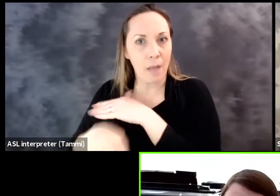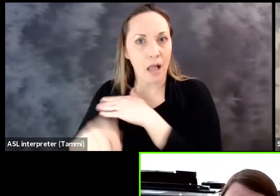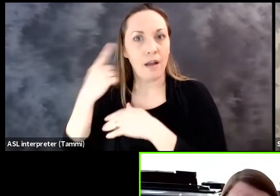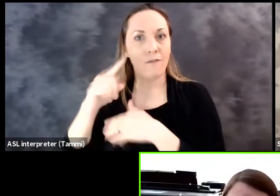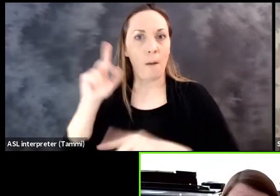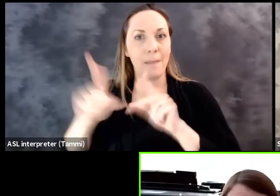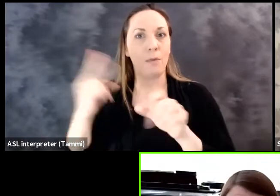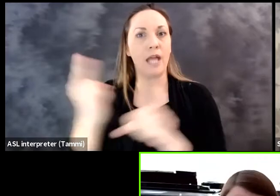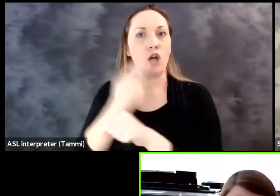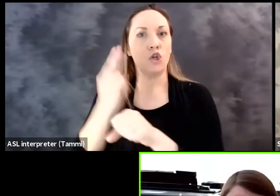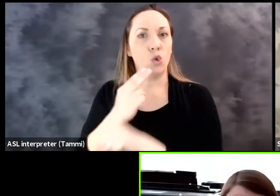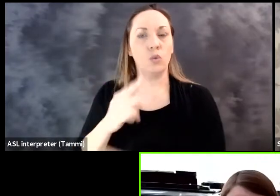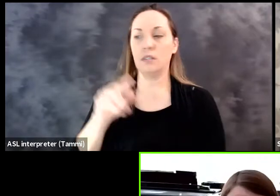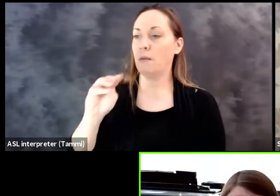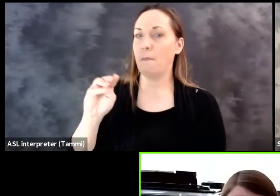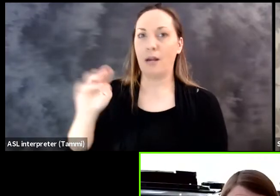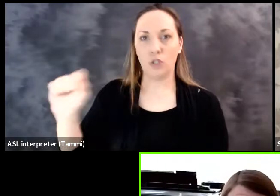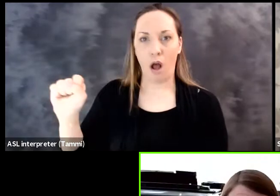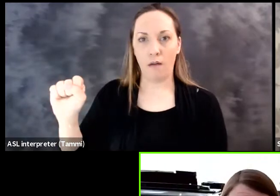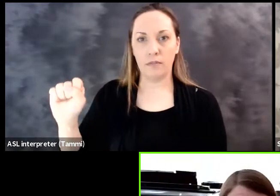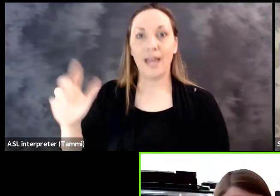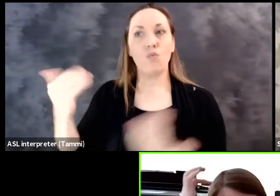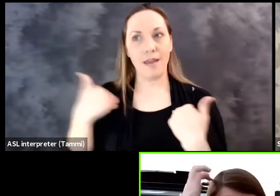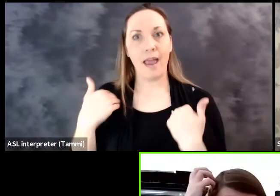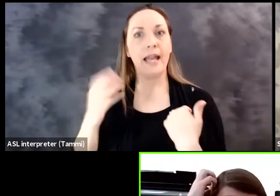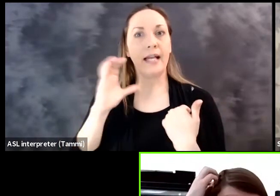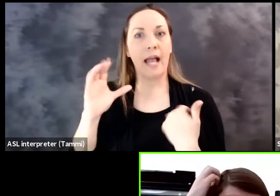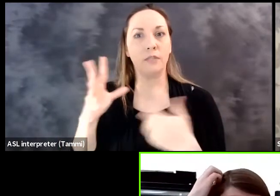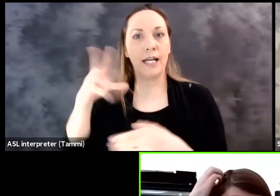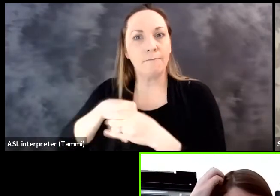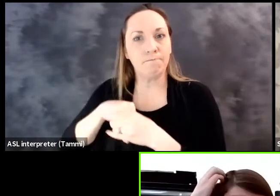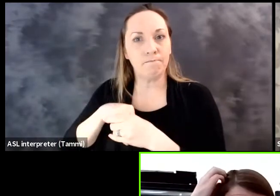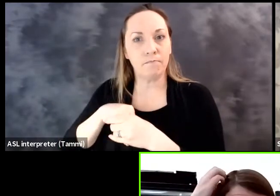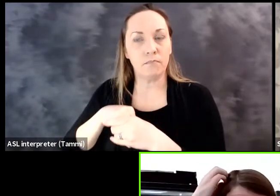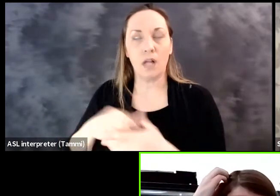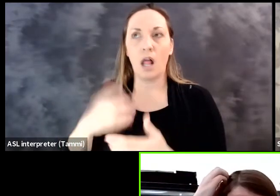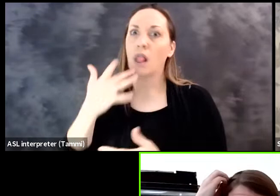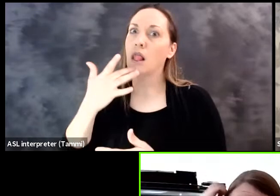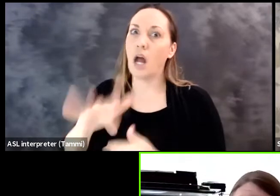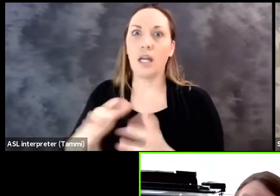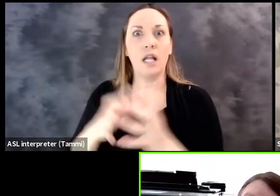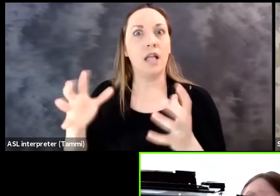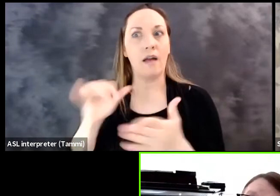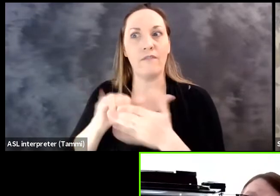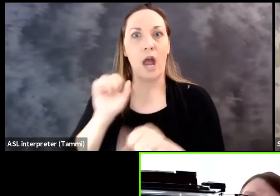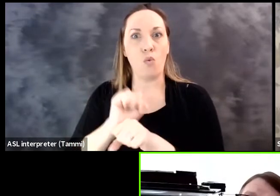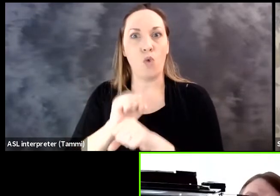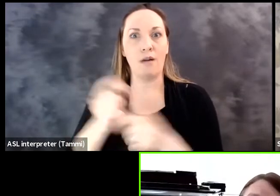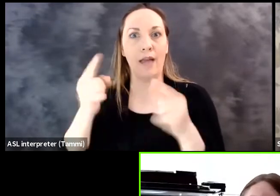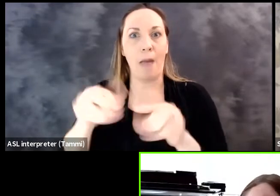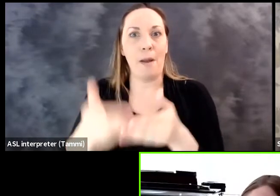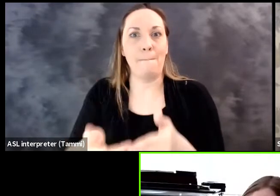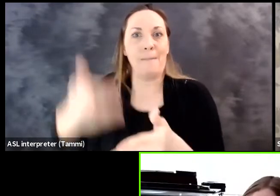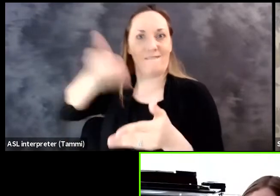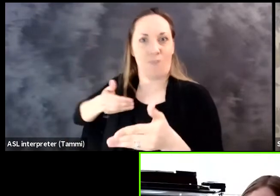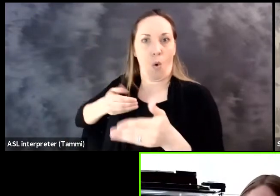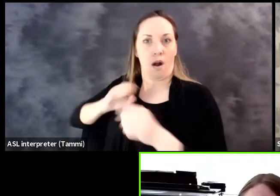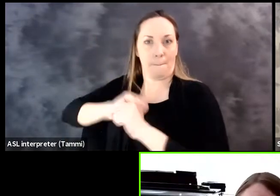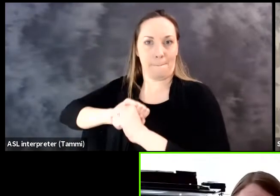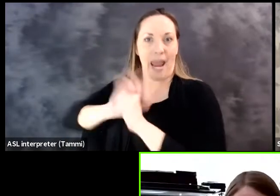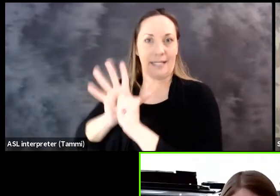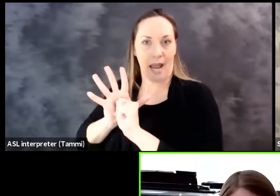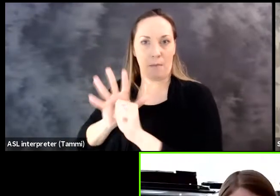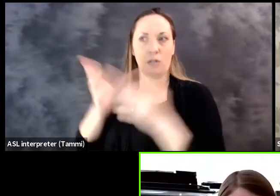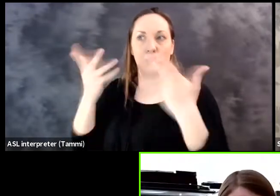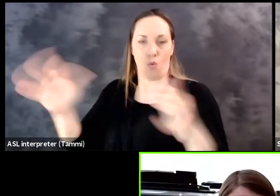And we had AI captioning embedded. Thankfully, a lot of the work had been done before the pandemic hit. So we had captioning